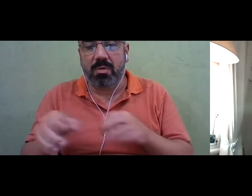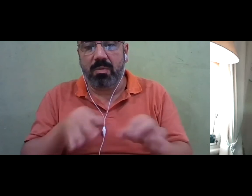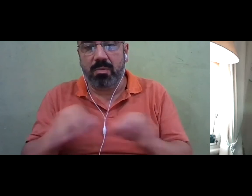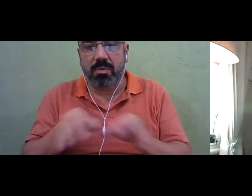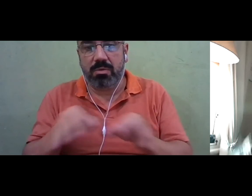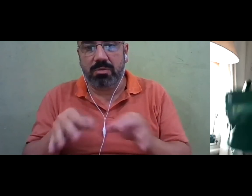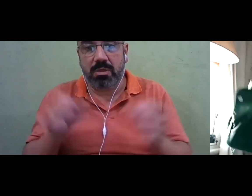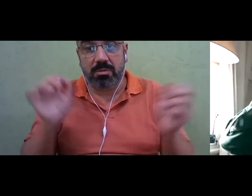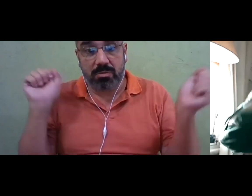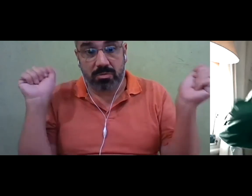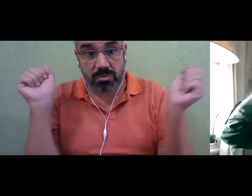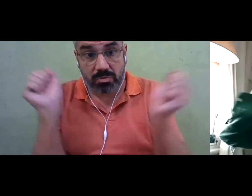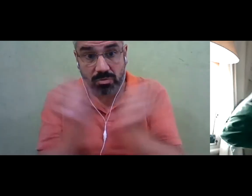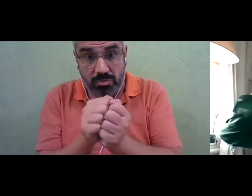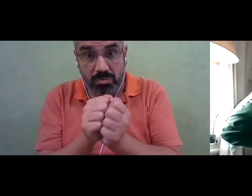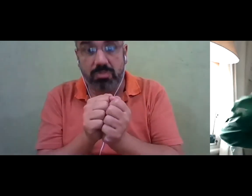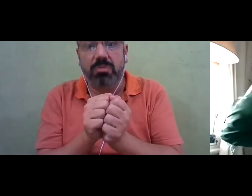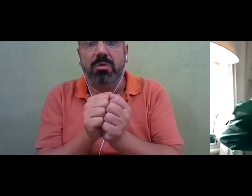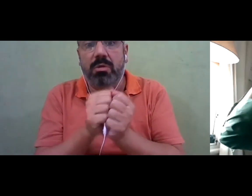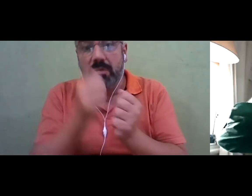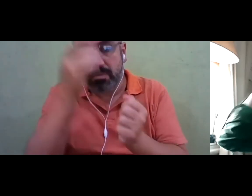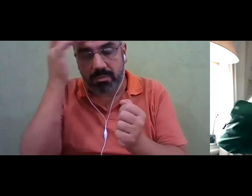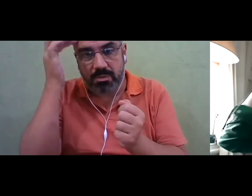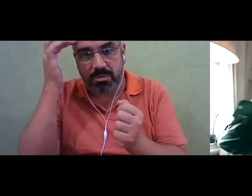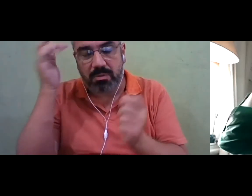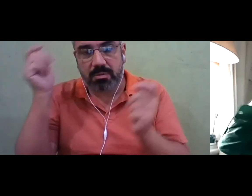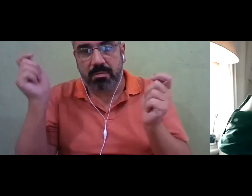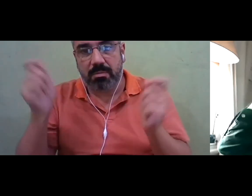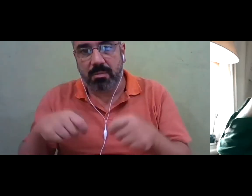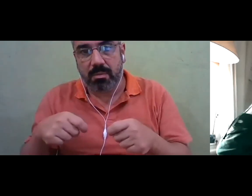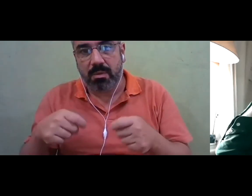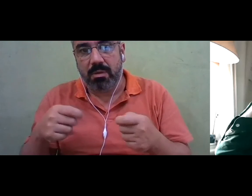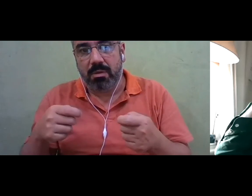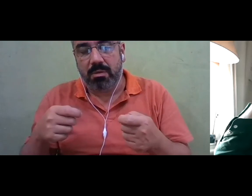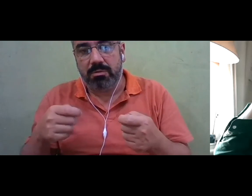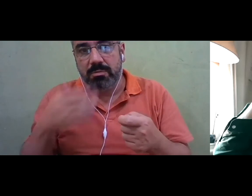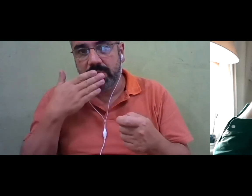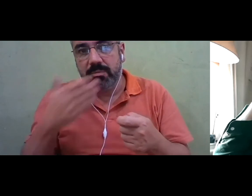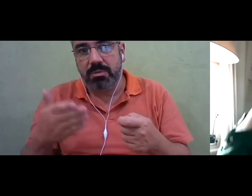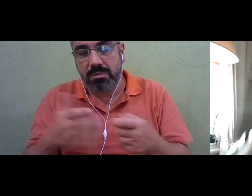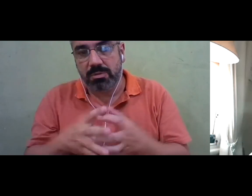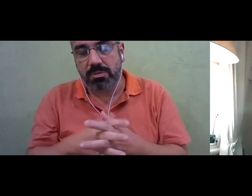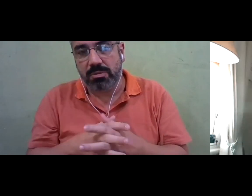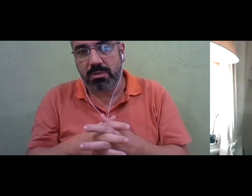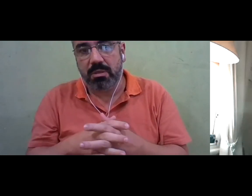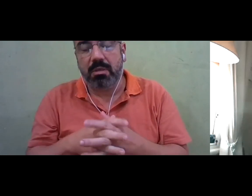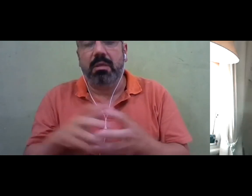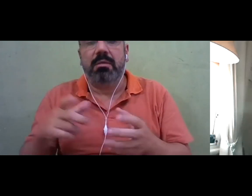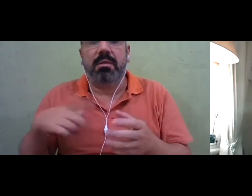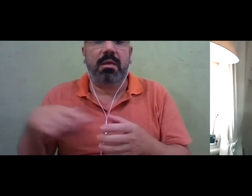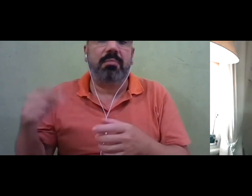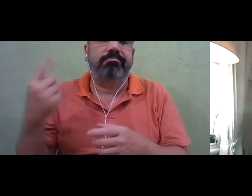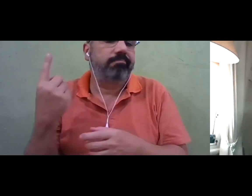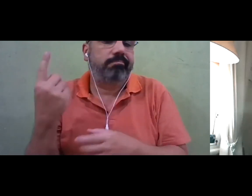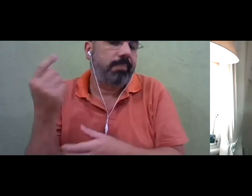together and they run up a flag, you know, and say, rally around our flag. And then when they